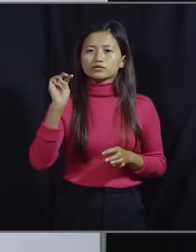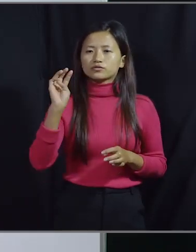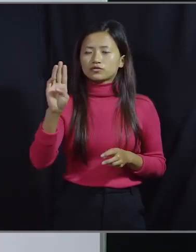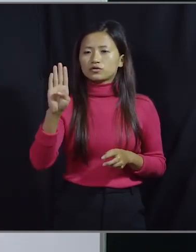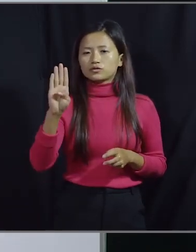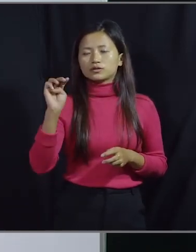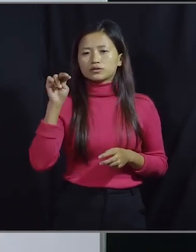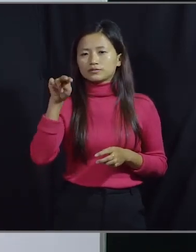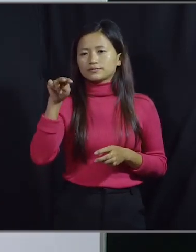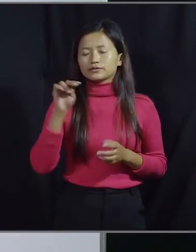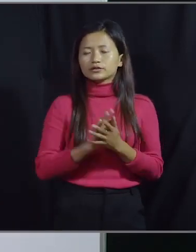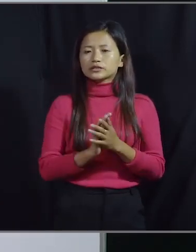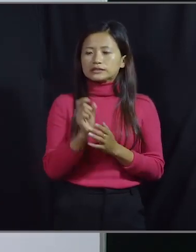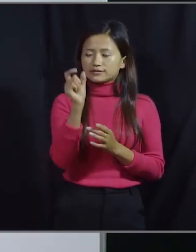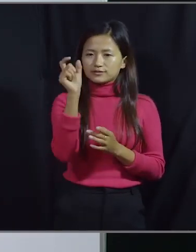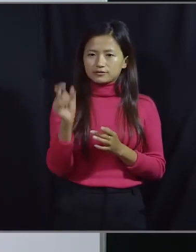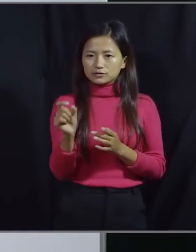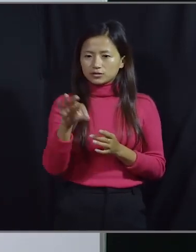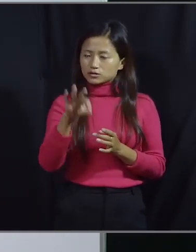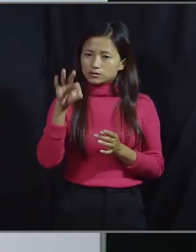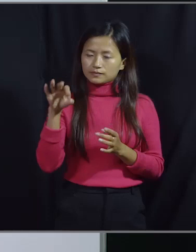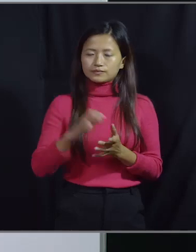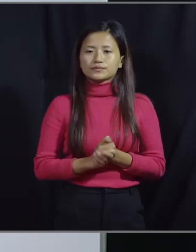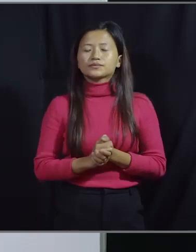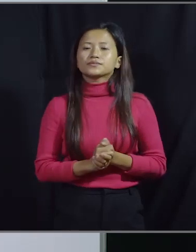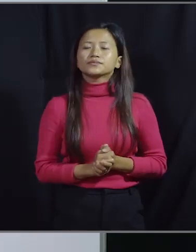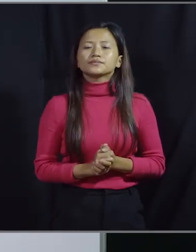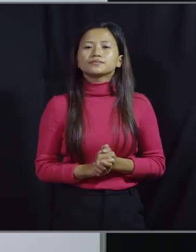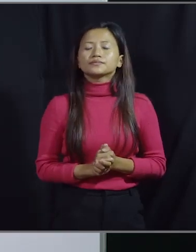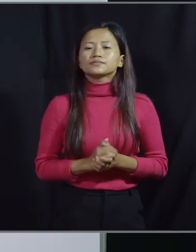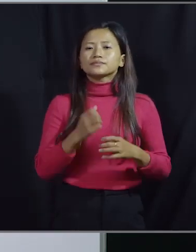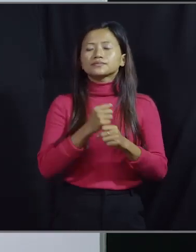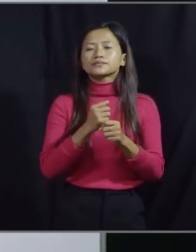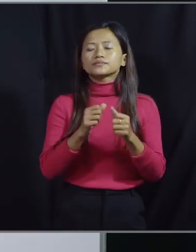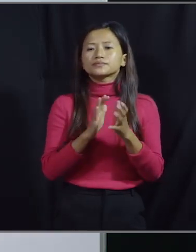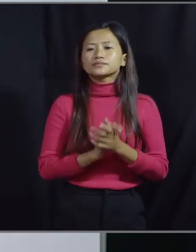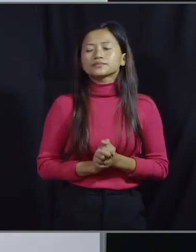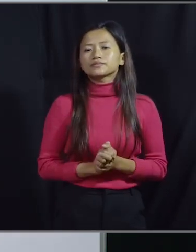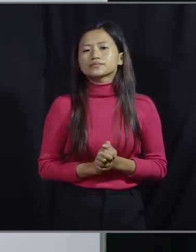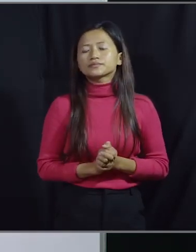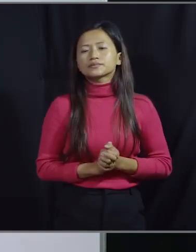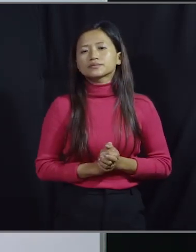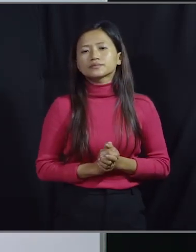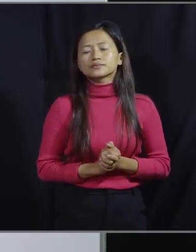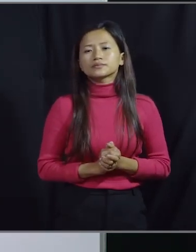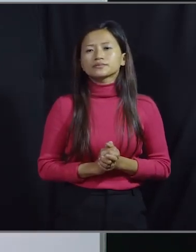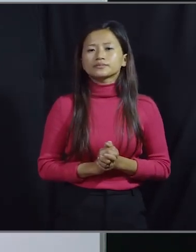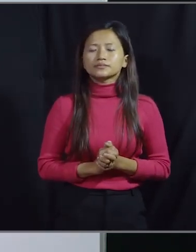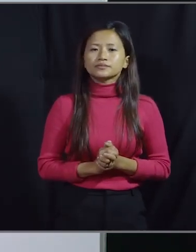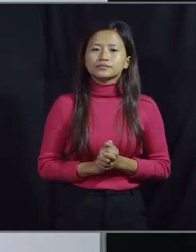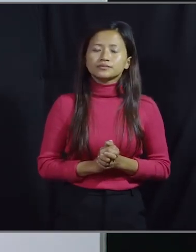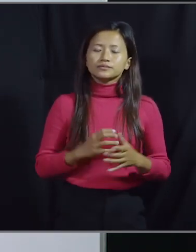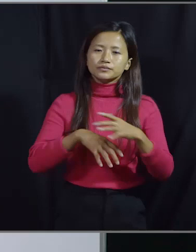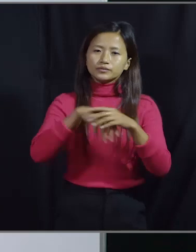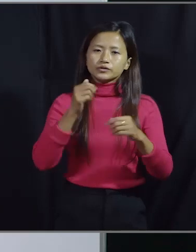adjustment or this amount is paid by gaining partner to sacrificing partner out of his